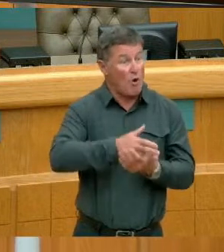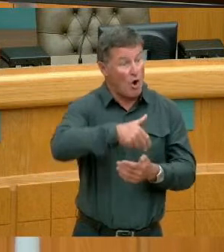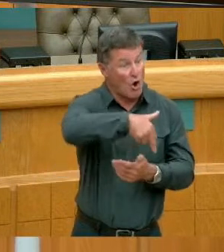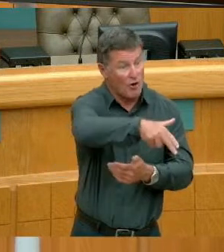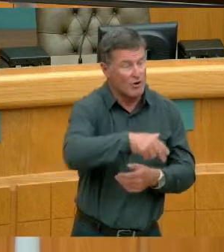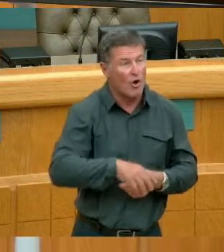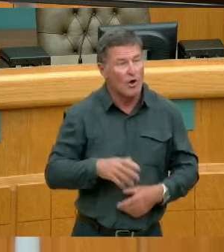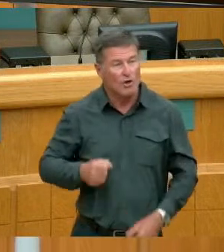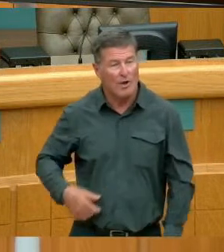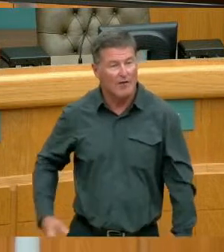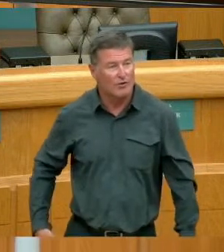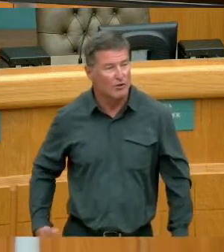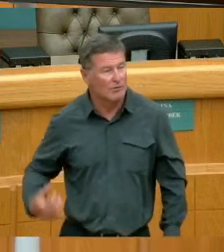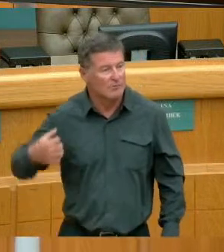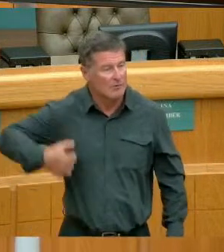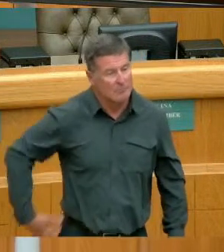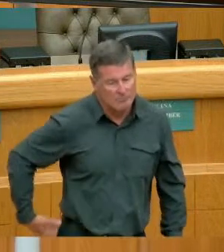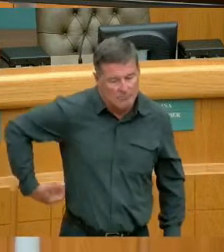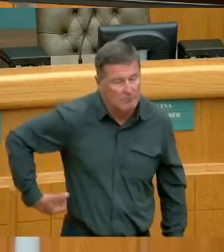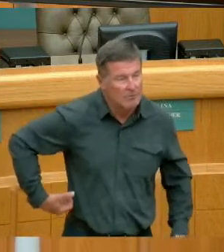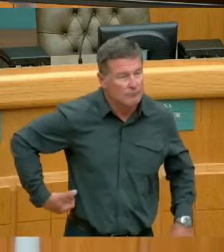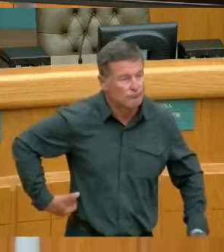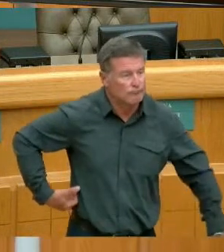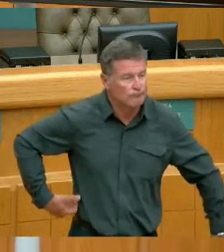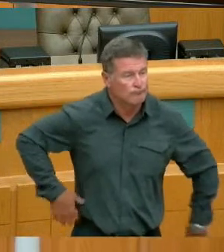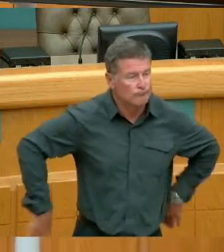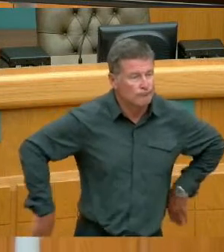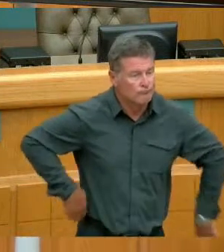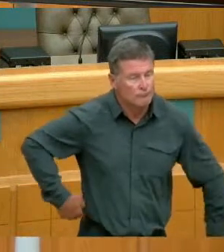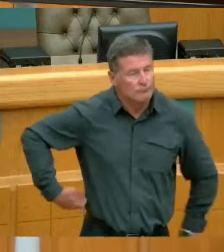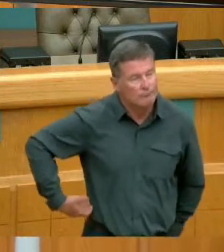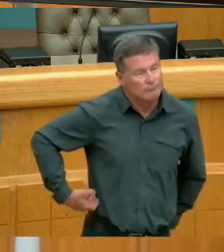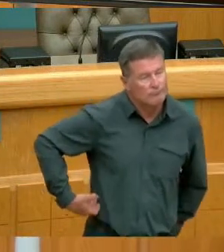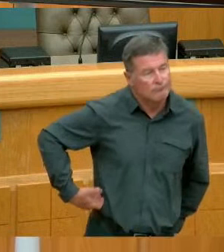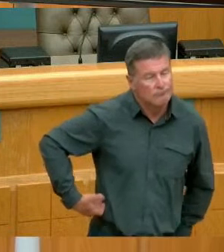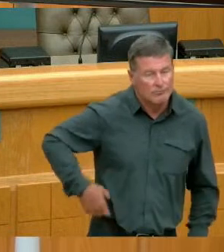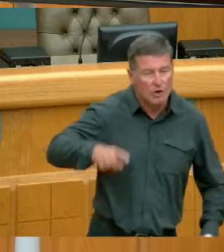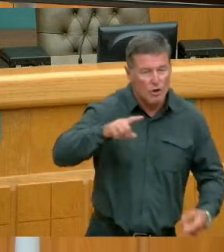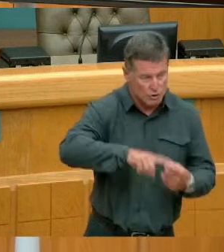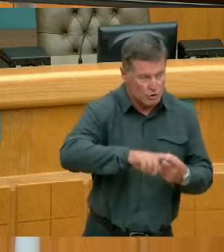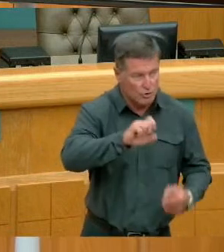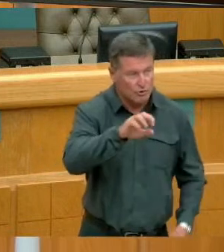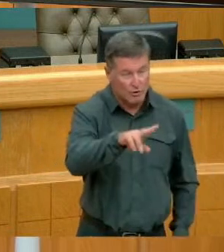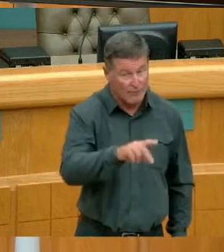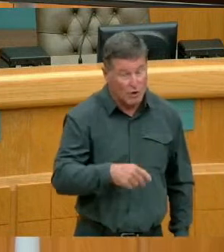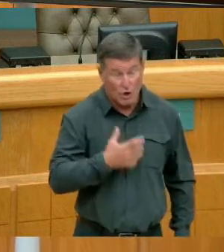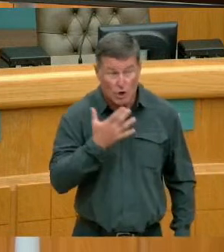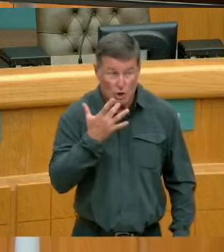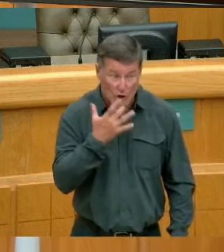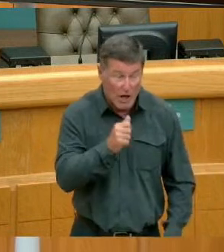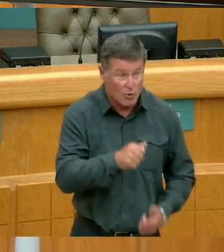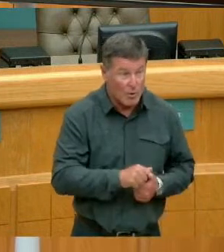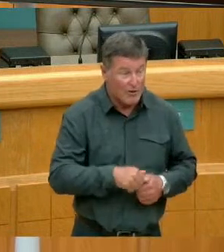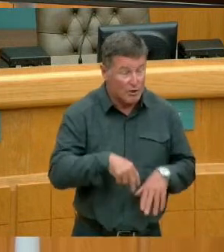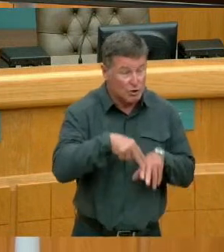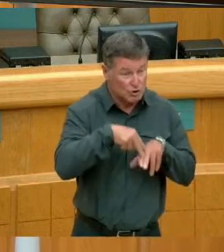there. But you can carry your board down there and surf. And I wish you good waves. But I will